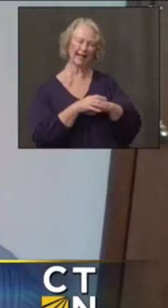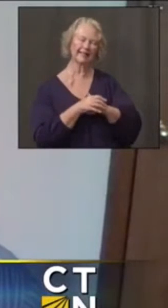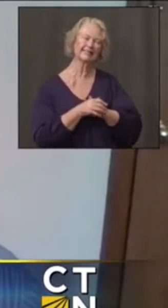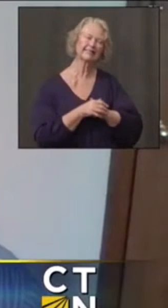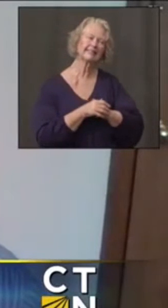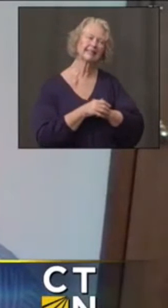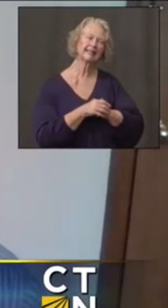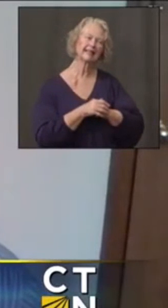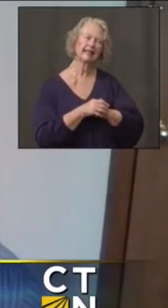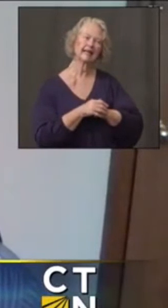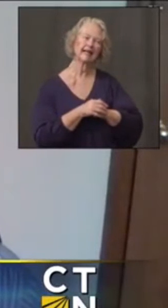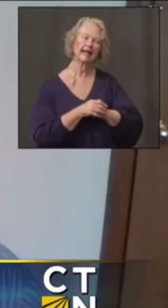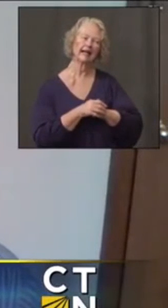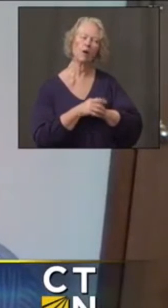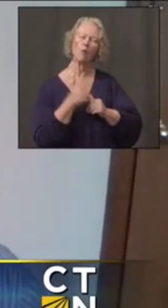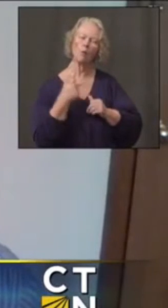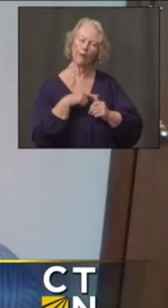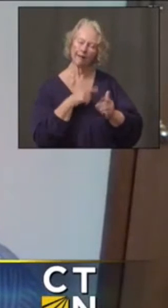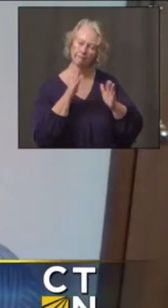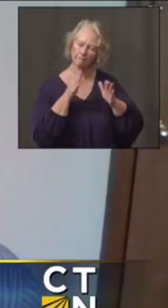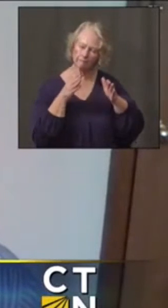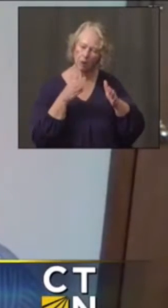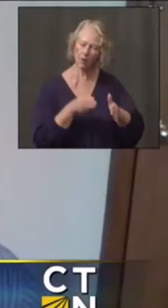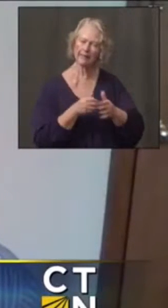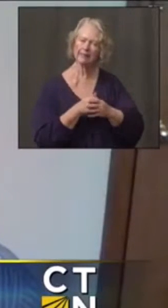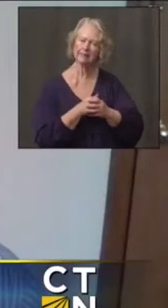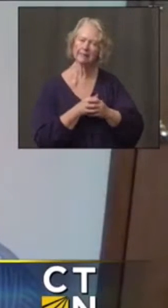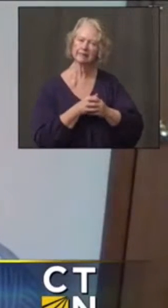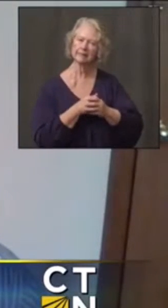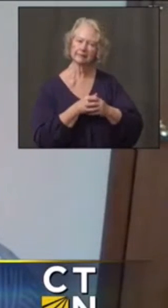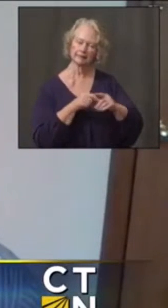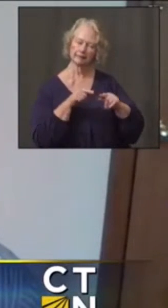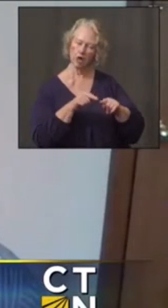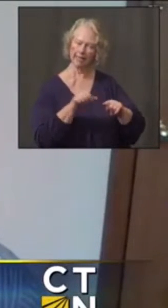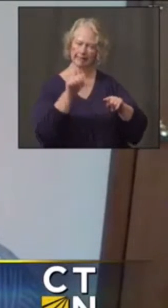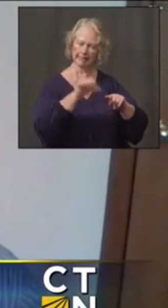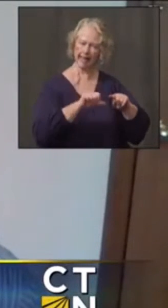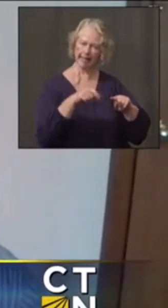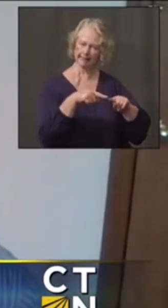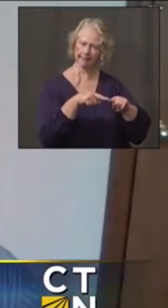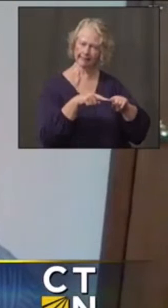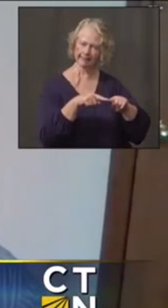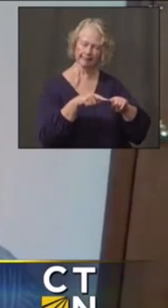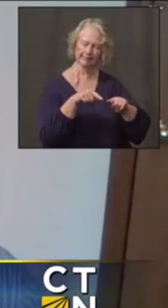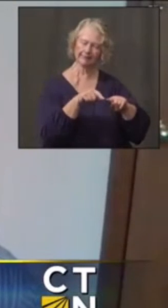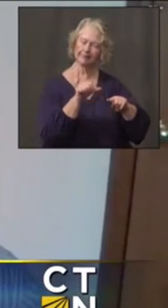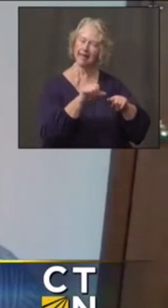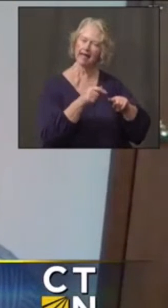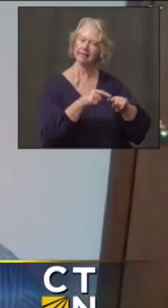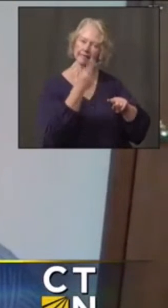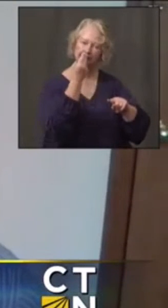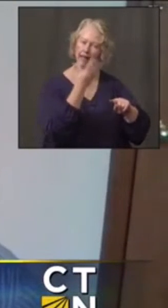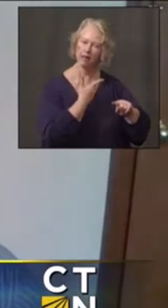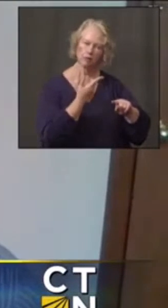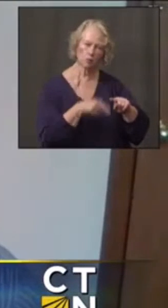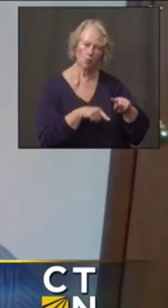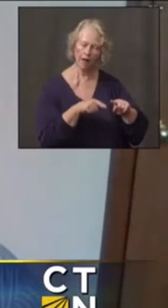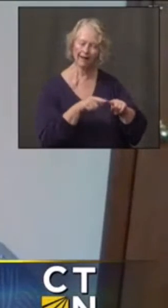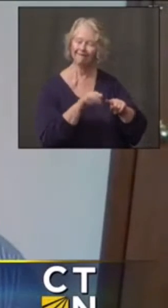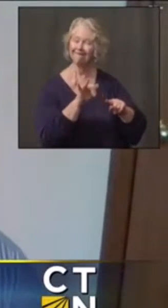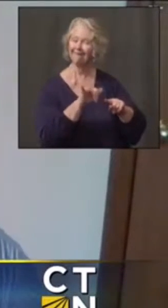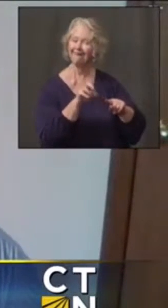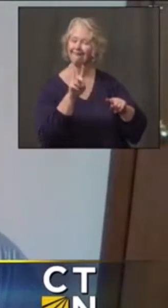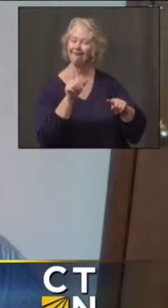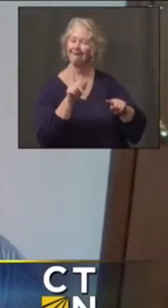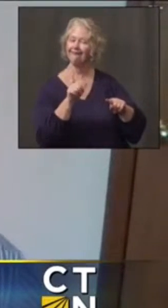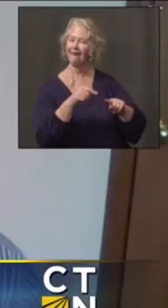I guess we are really focused on the science, where the science leads us, what the data tells us, and then